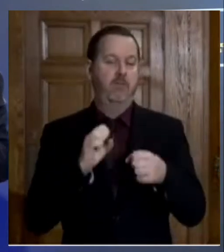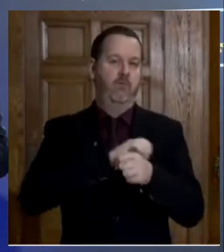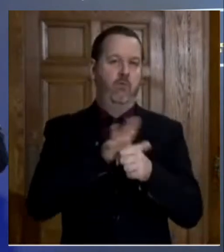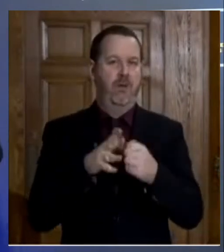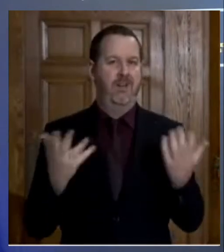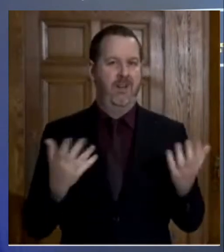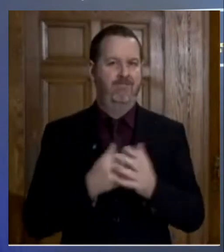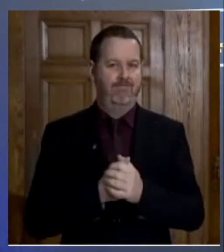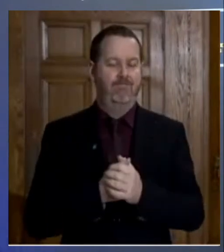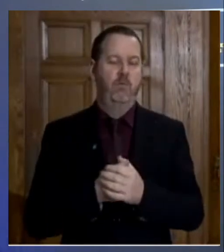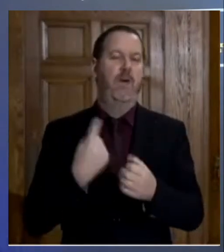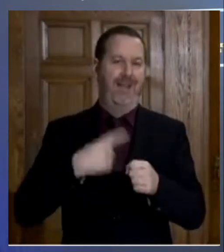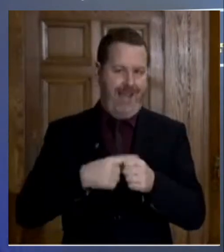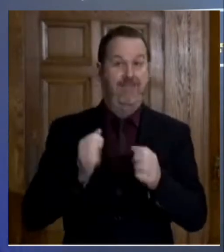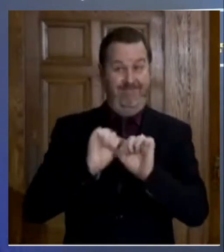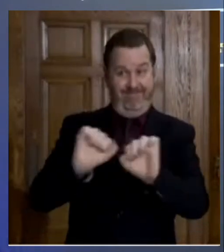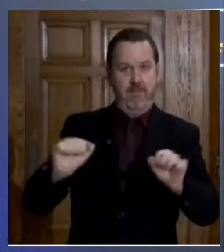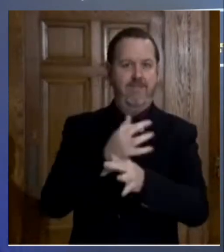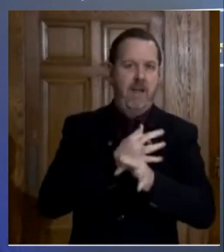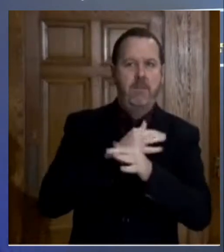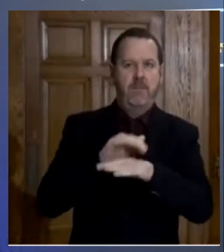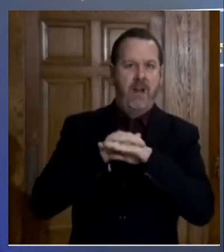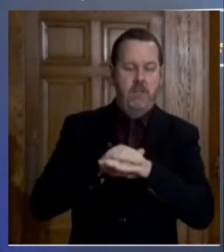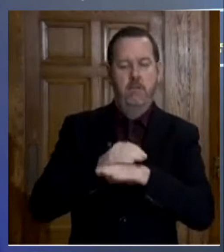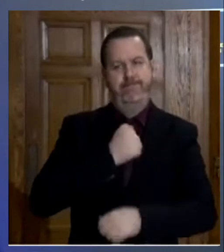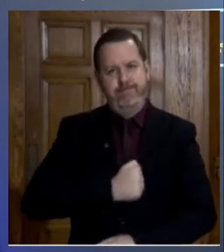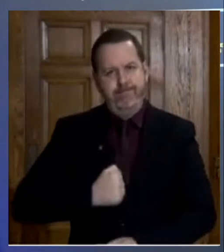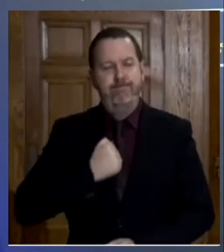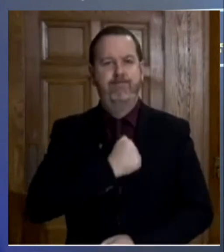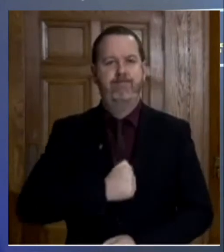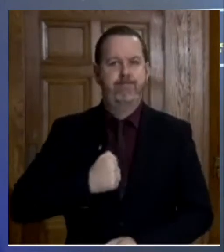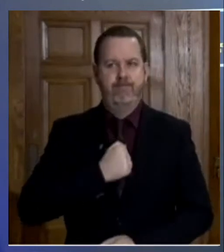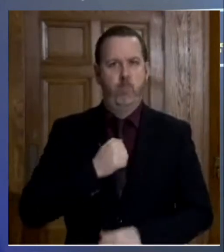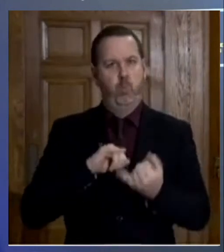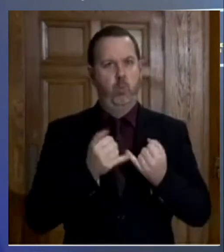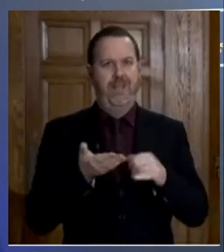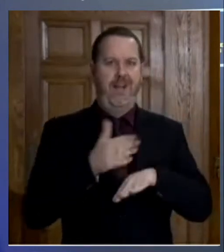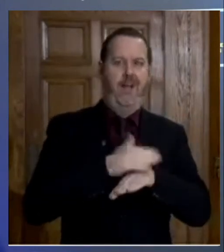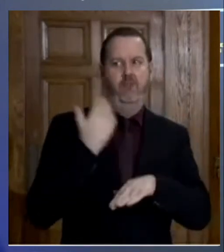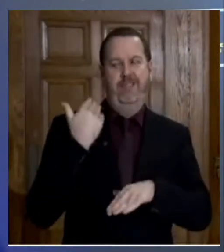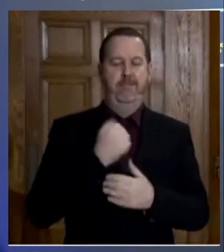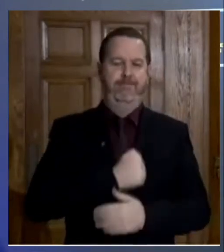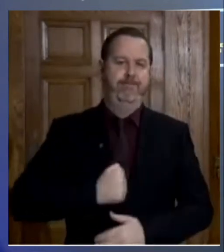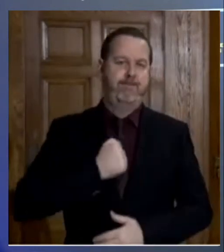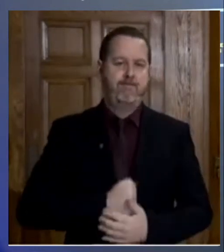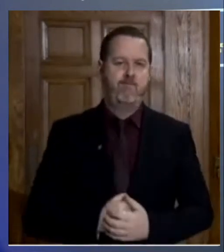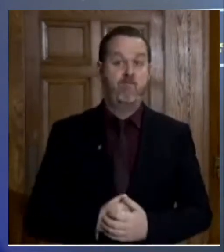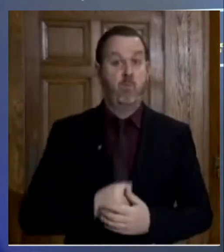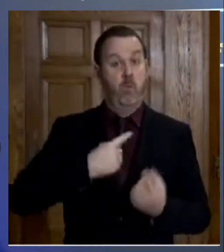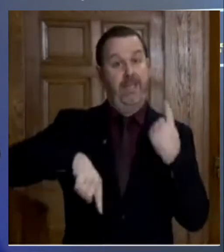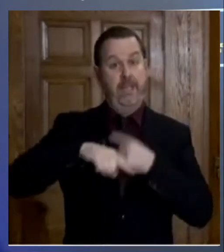deepest sympathies go to the families and friends of those who have passed away. Because as we battle through the